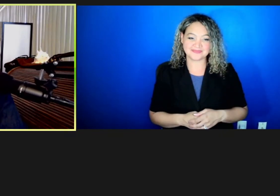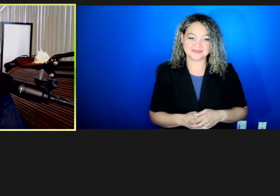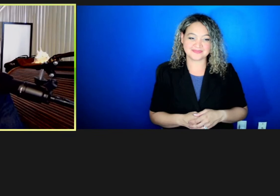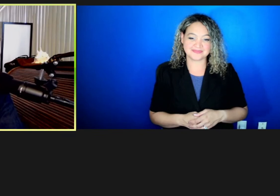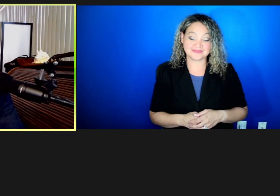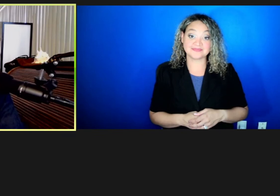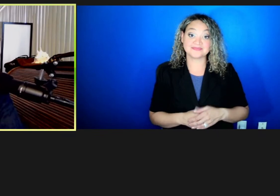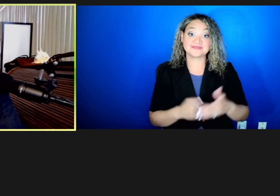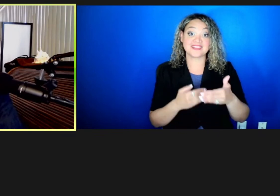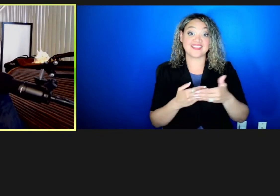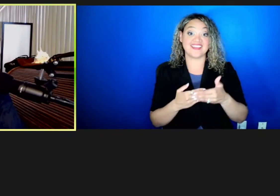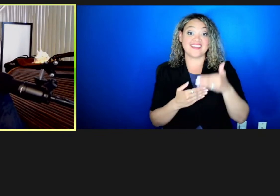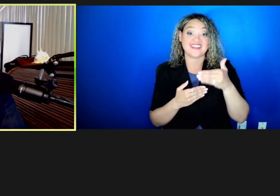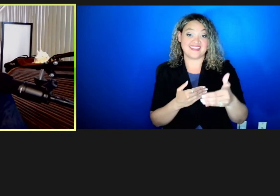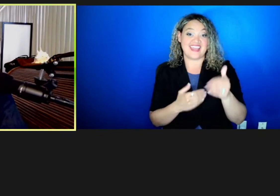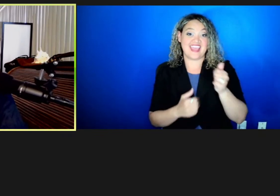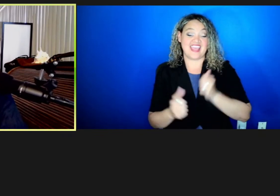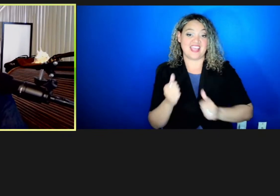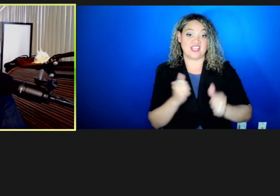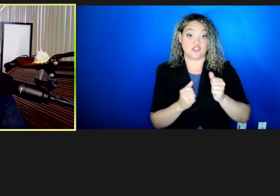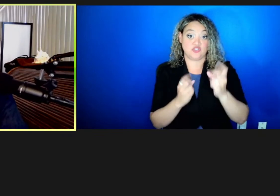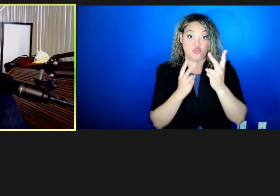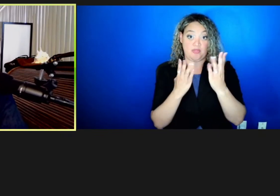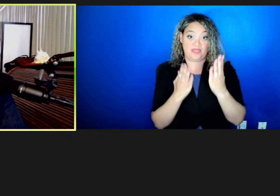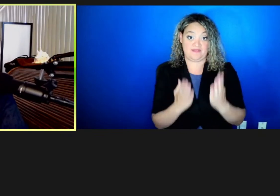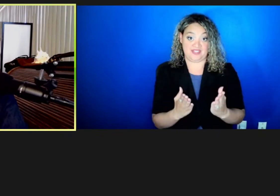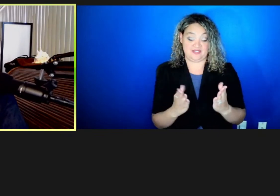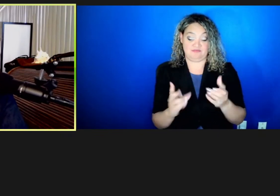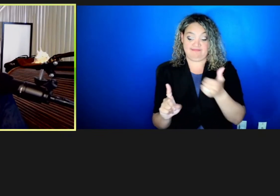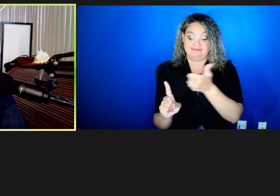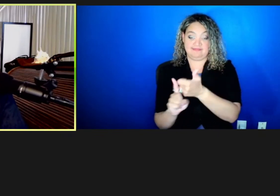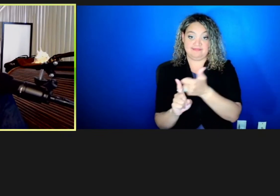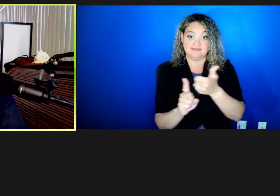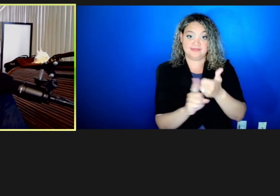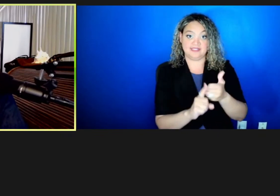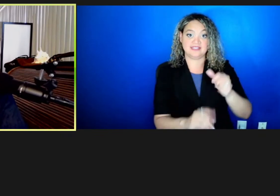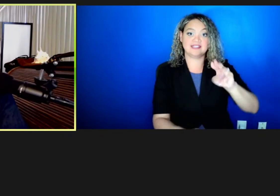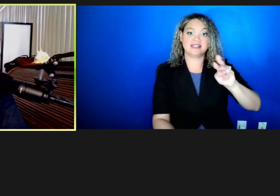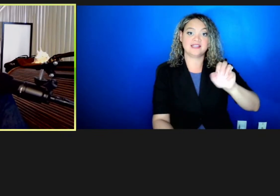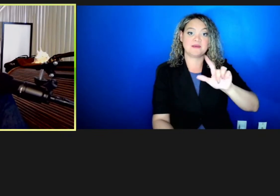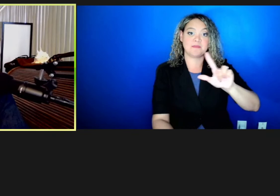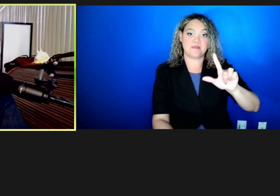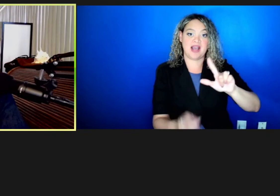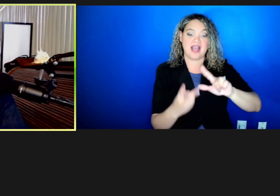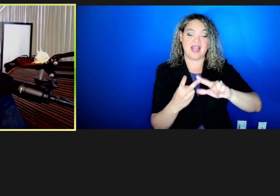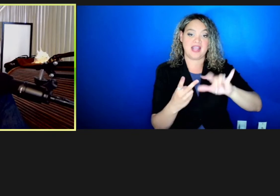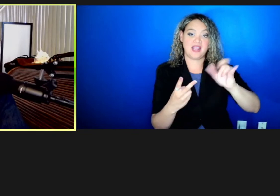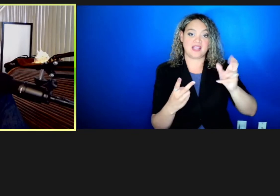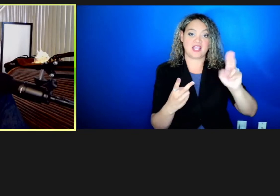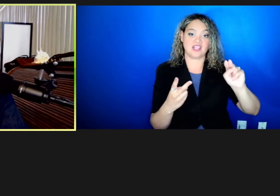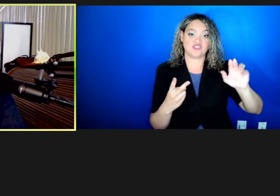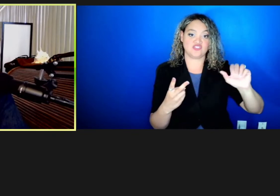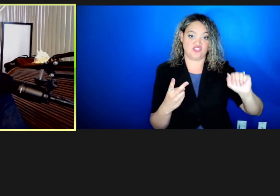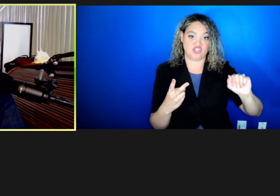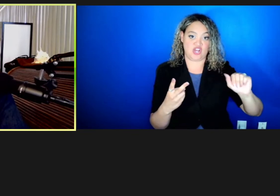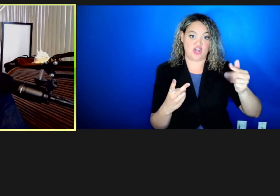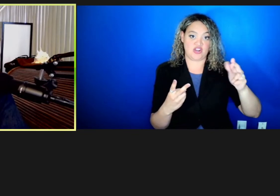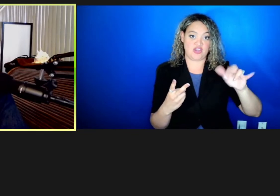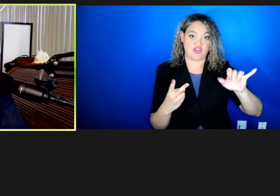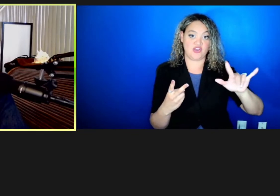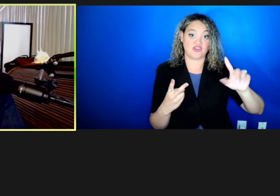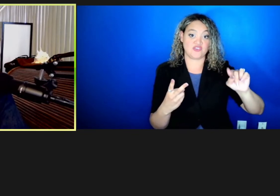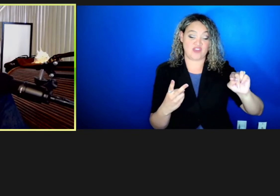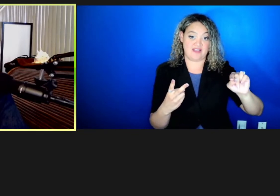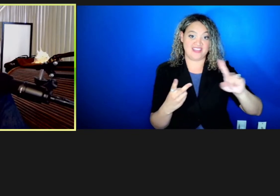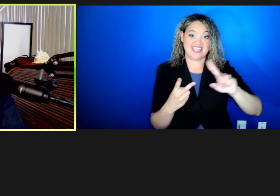Our next show, the guests are going to be Mike and Jonna Gravitt, who live in Pittsburgh